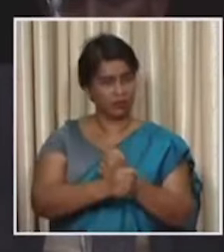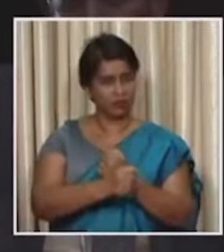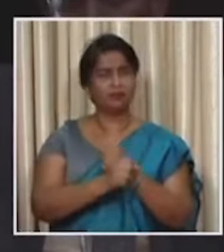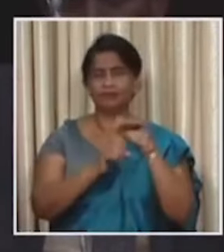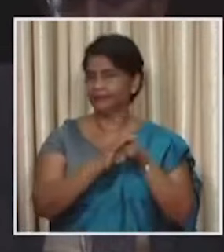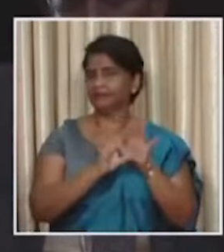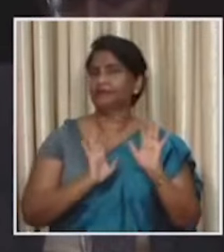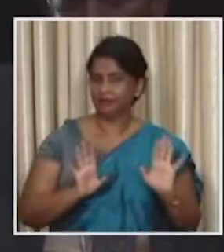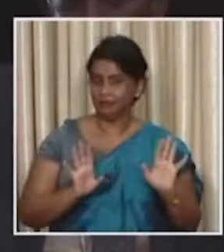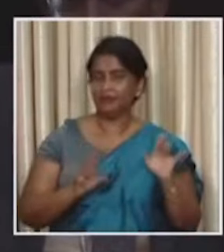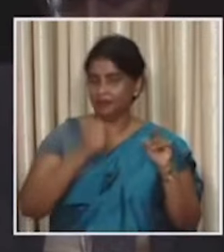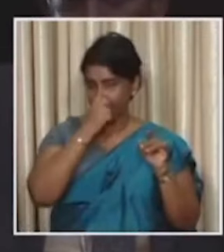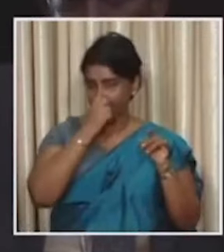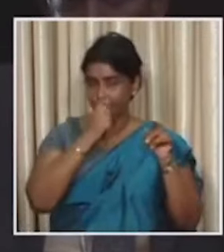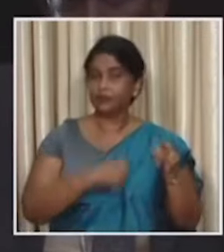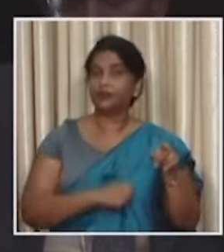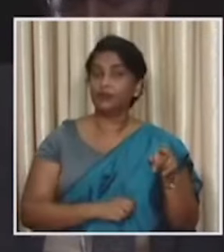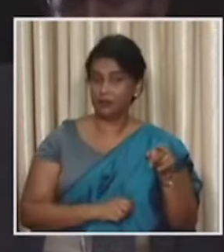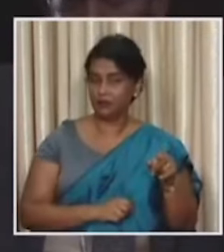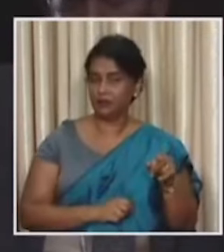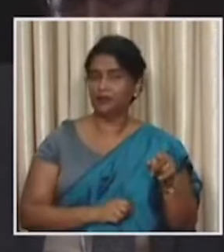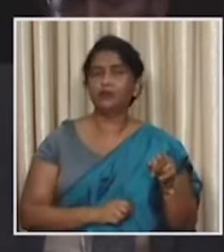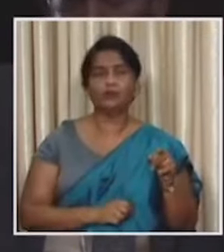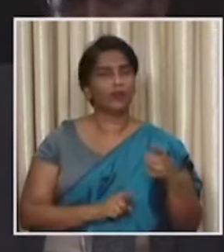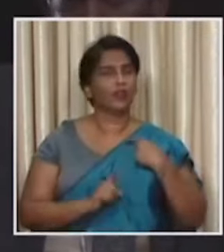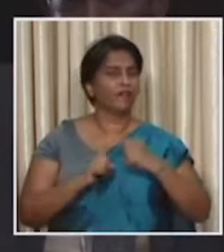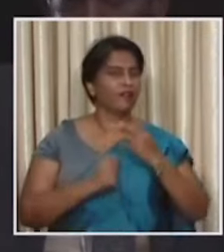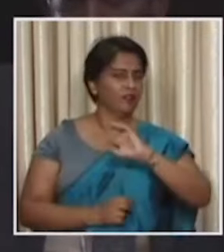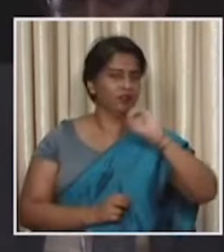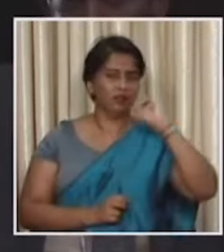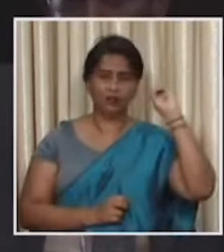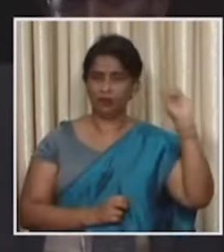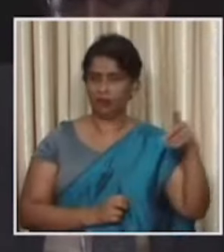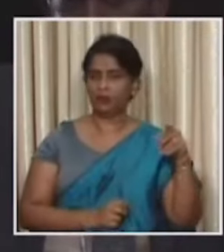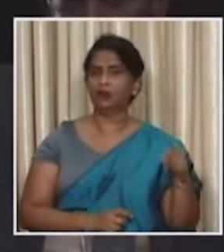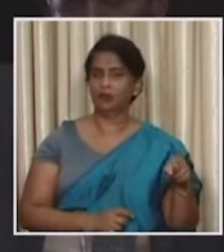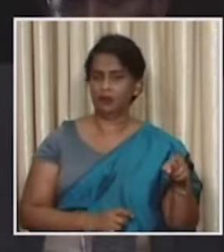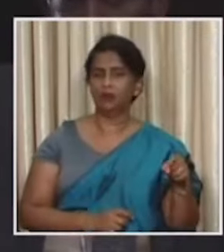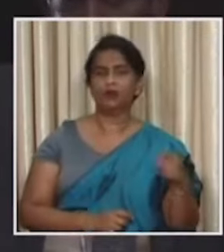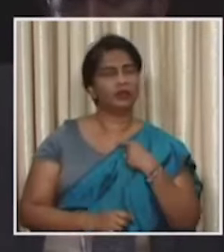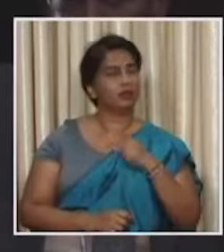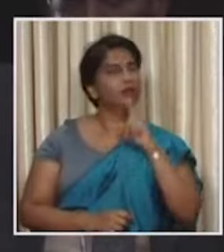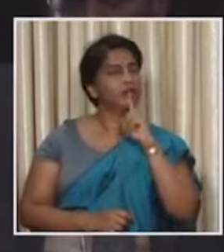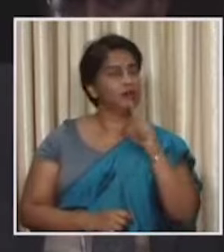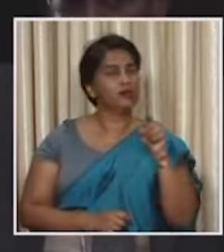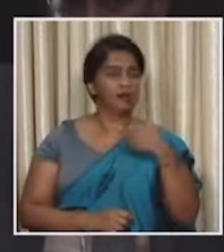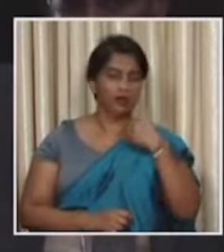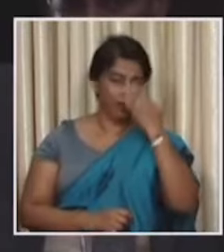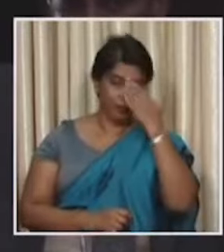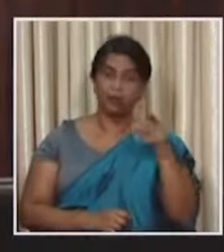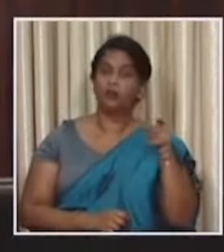and retired. There is no reason whatsoever for that up. Transfer. I would urge you to have an inquiry with regards to that. Thank you.